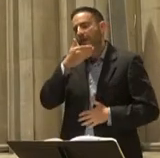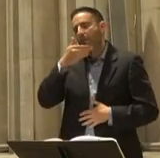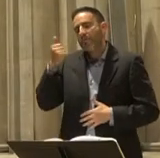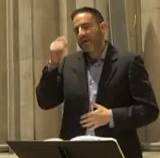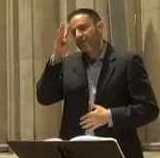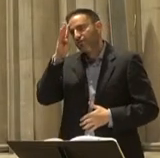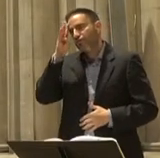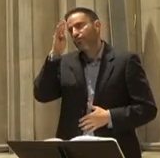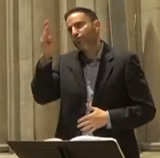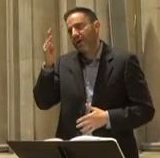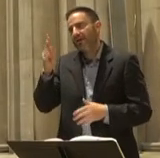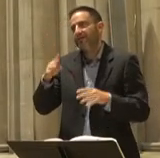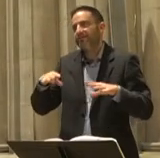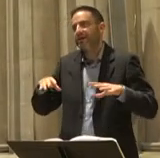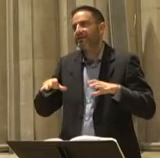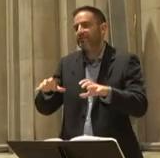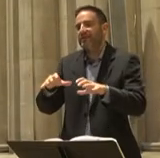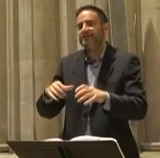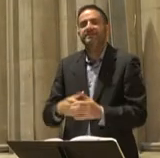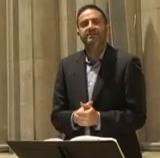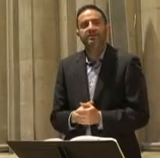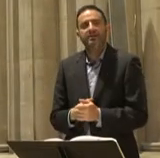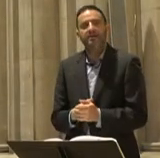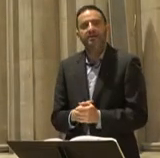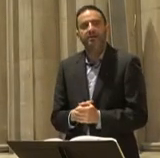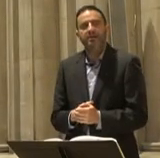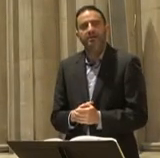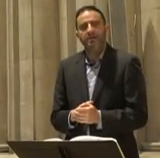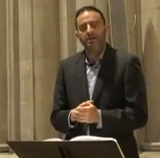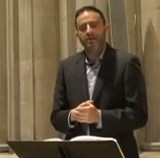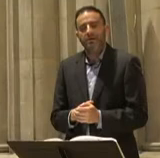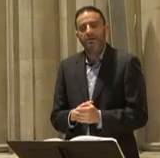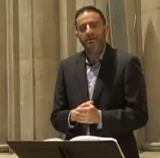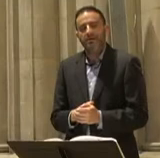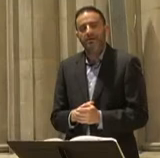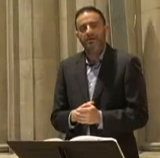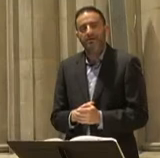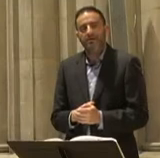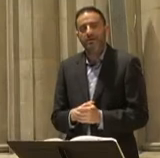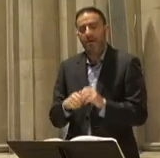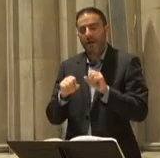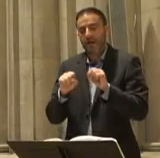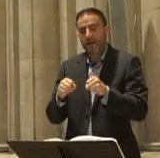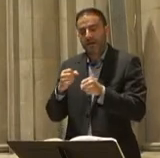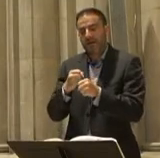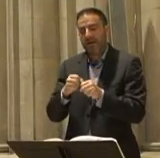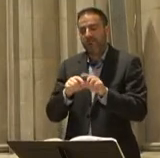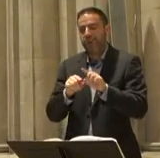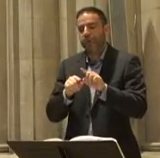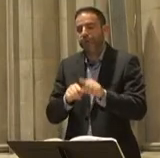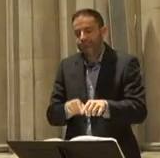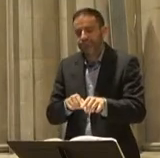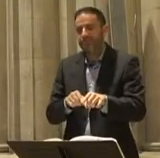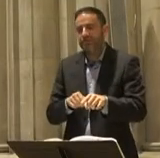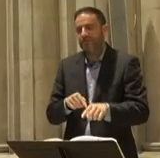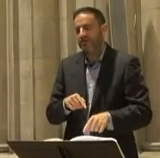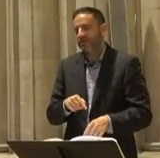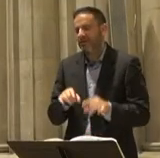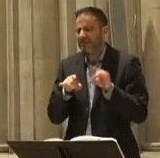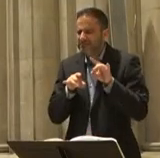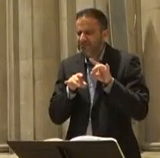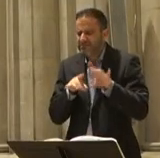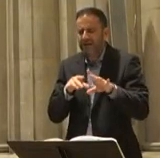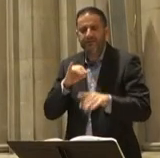creative activity can in return get a response of spiteful